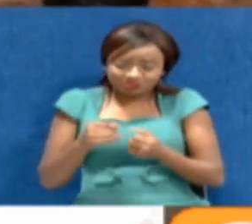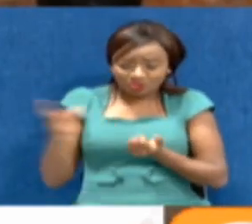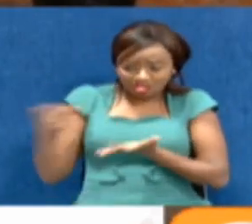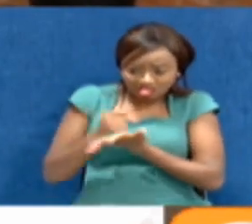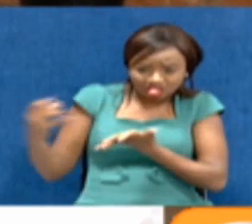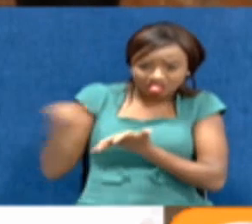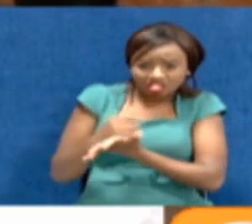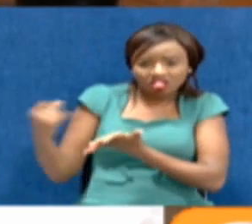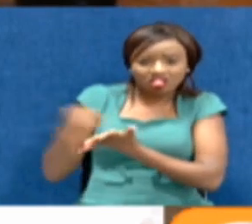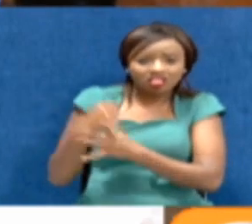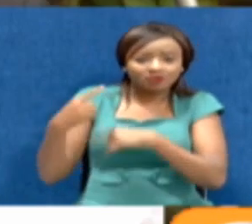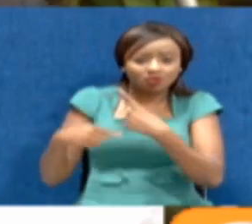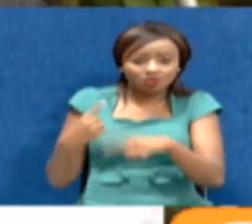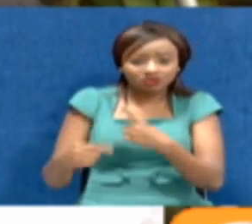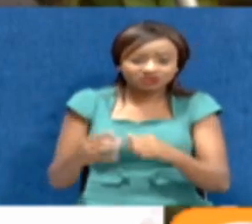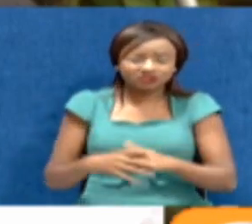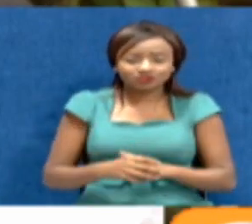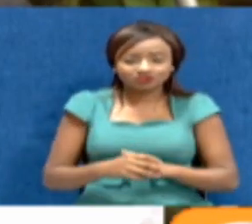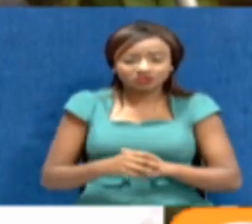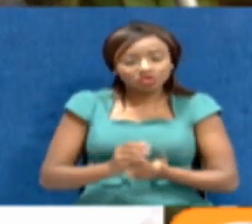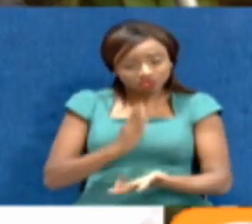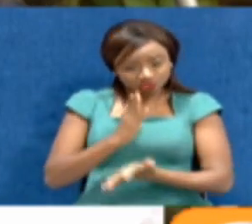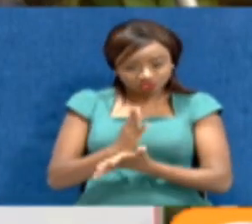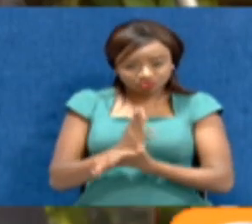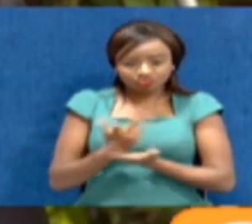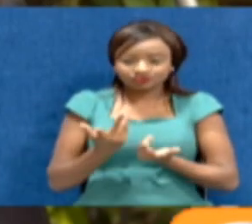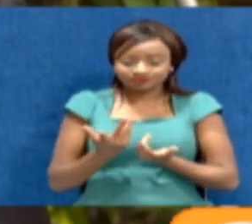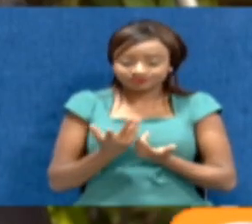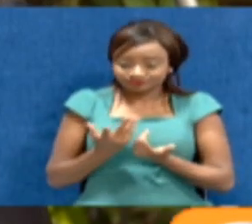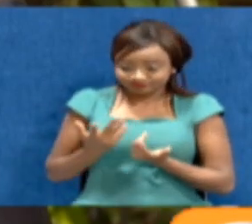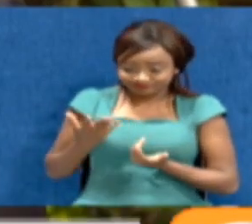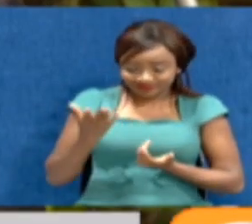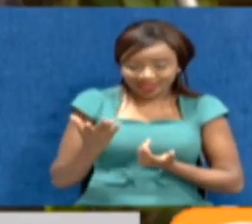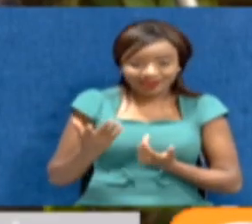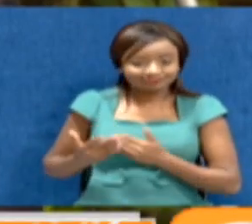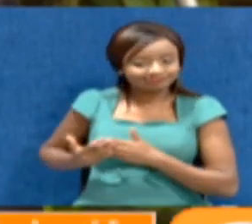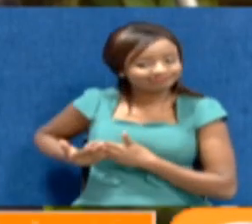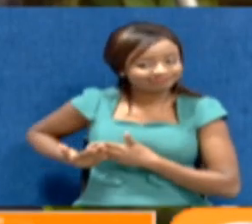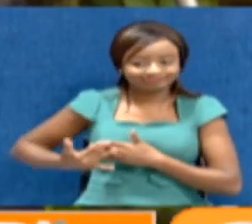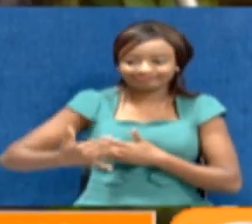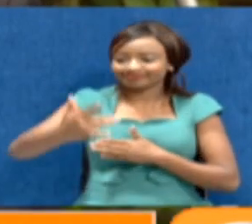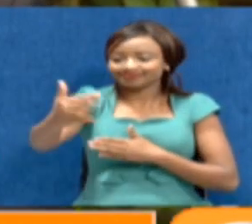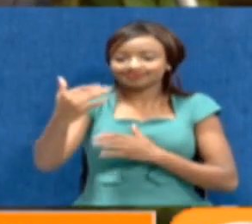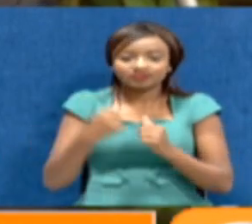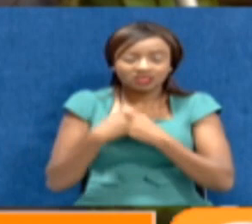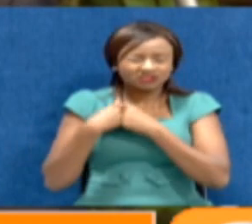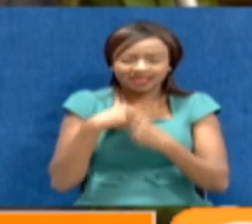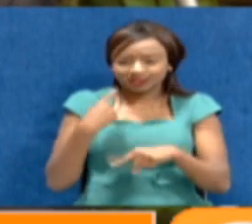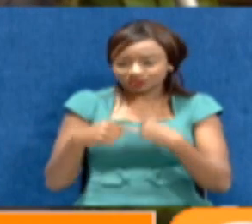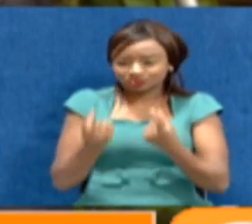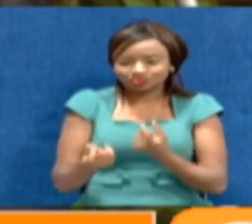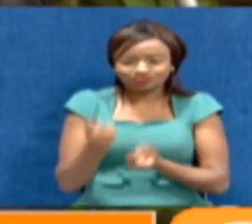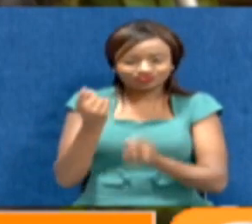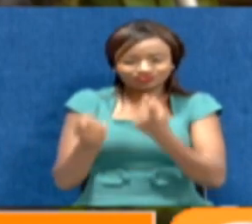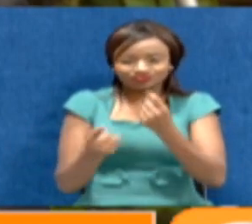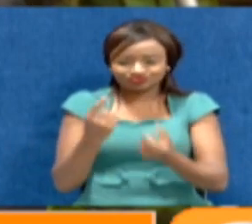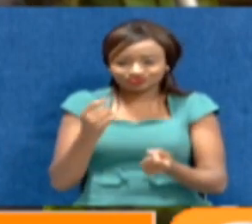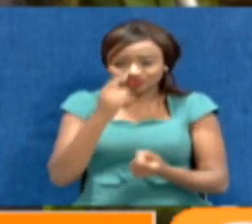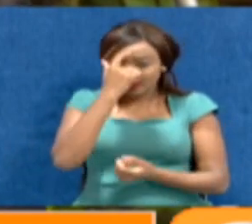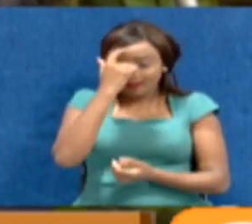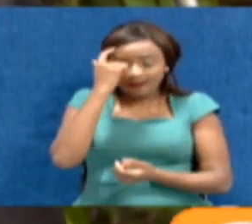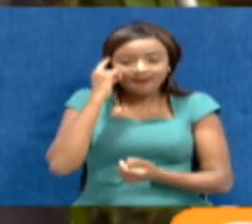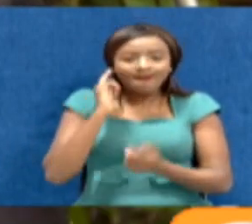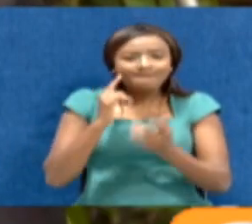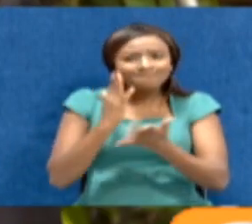nurses are not overstretched. This challenge will be here with us for a while, but work